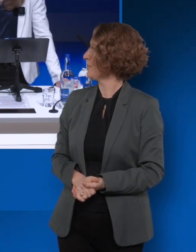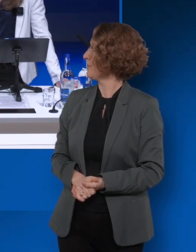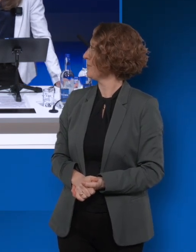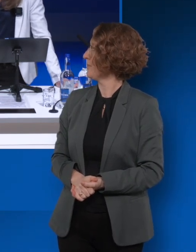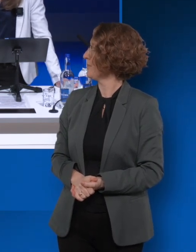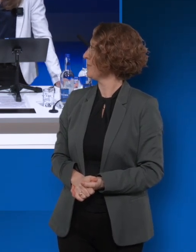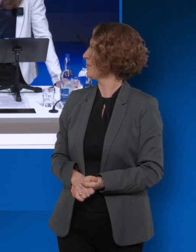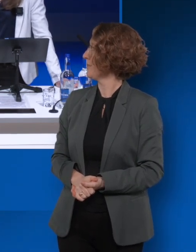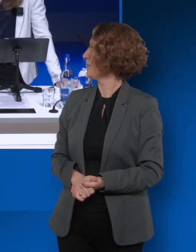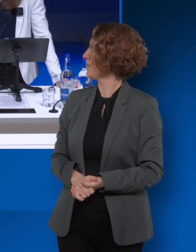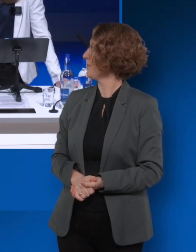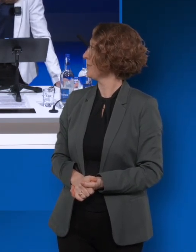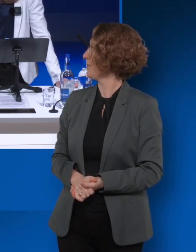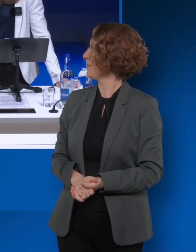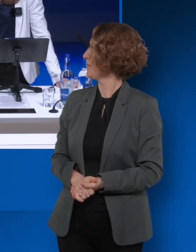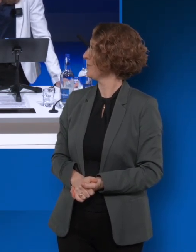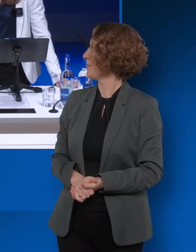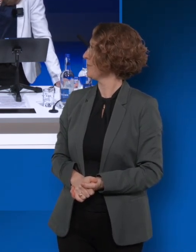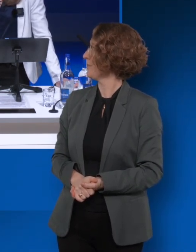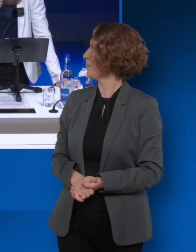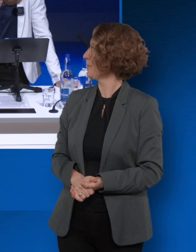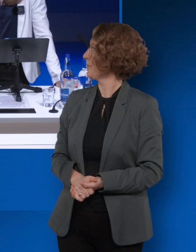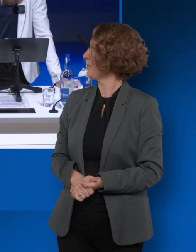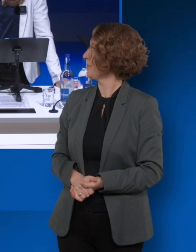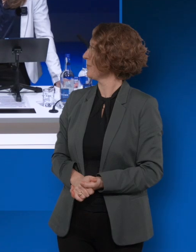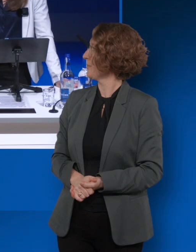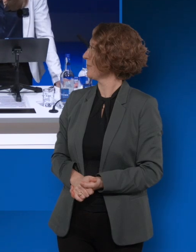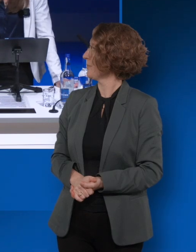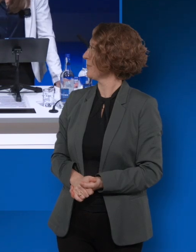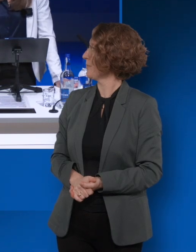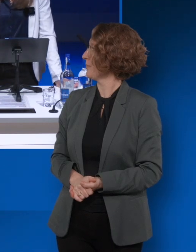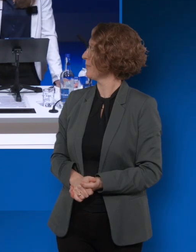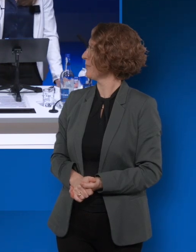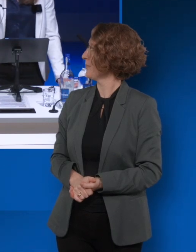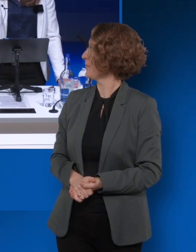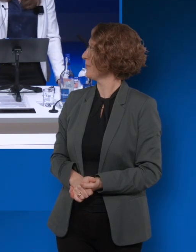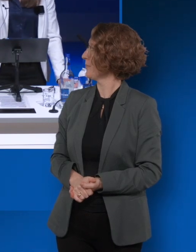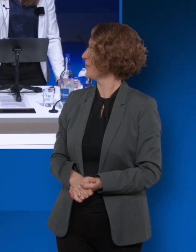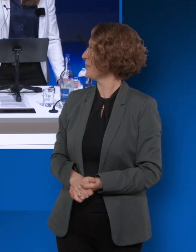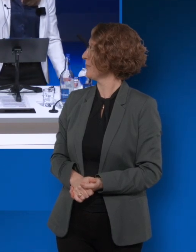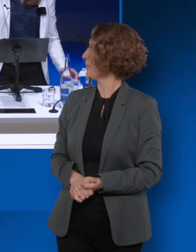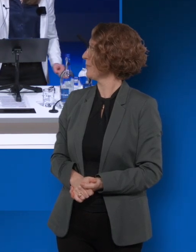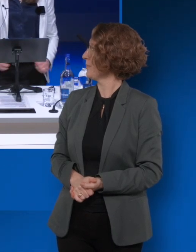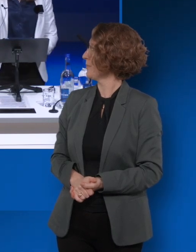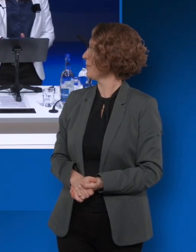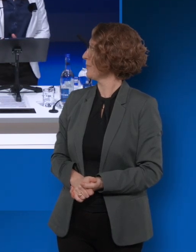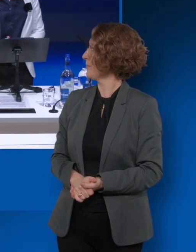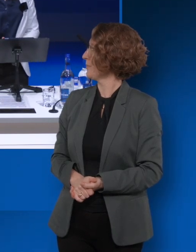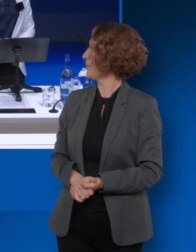brain. Consciousness is the activity of the brain. Scientists have amassed evidence that every aspect of